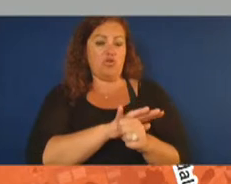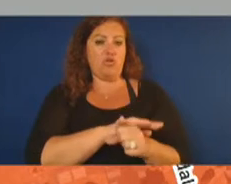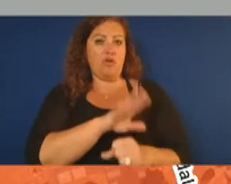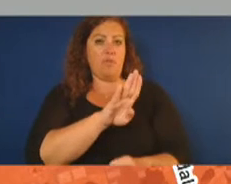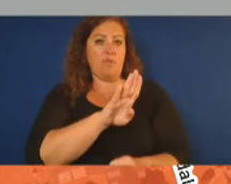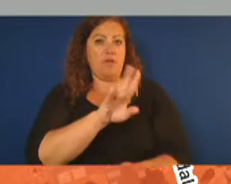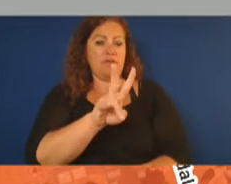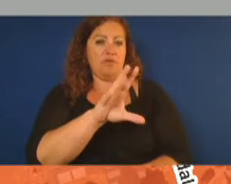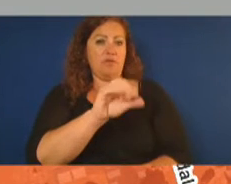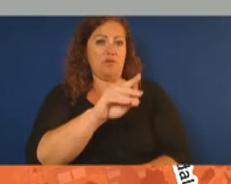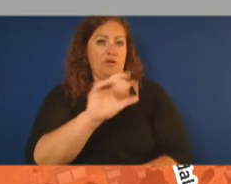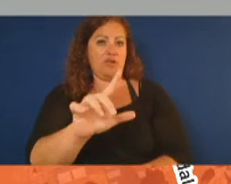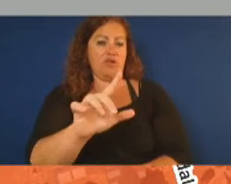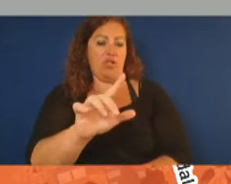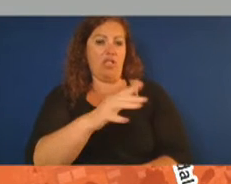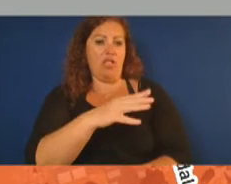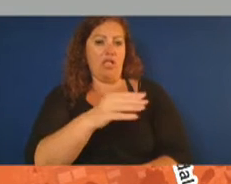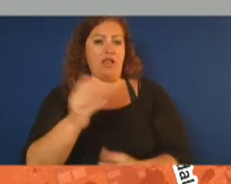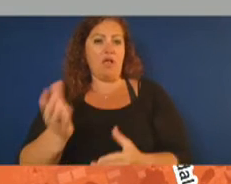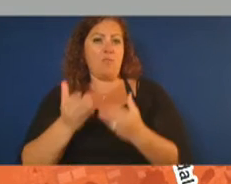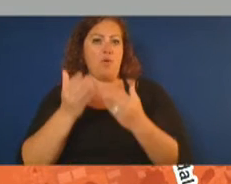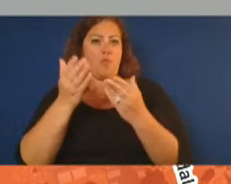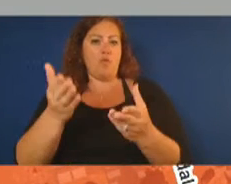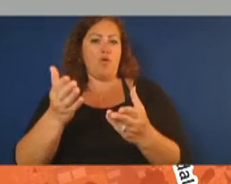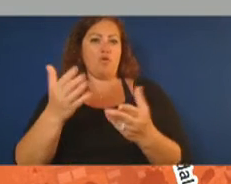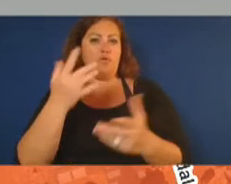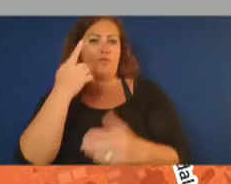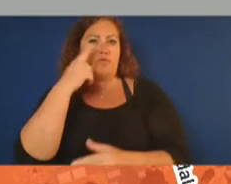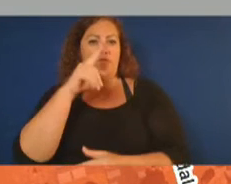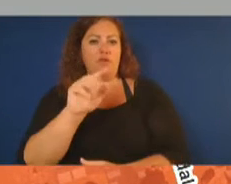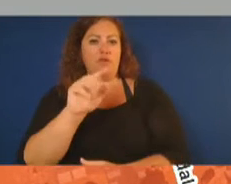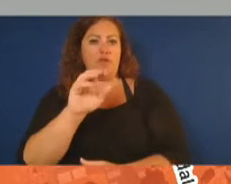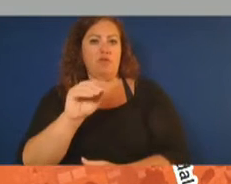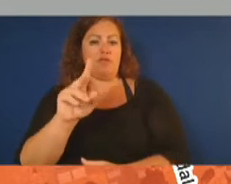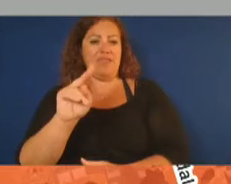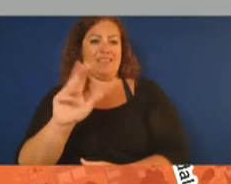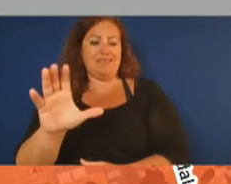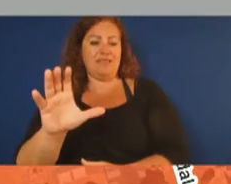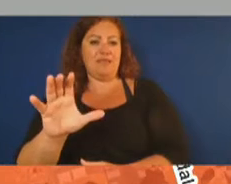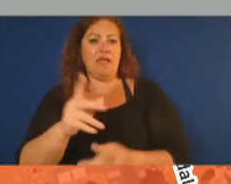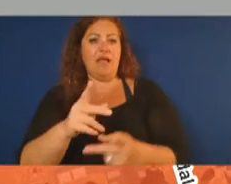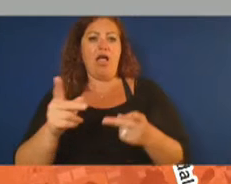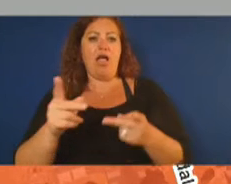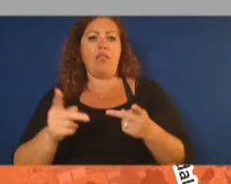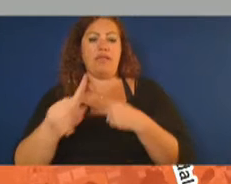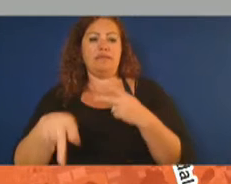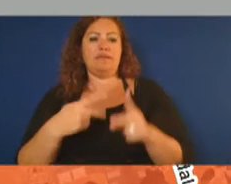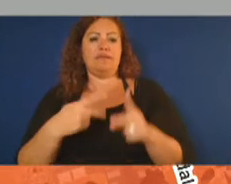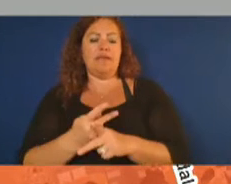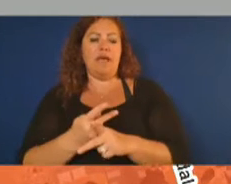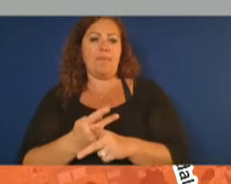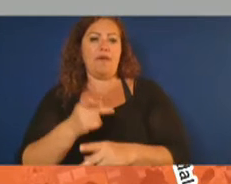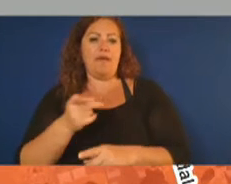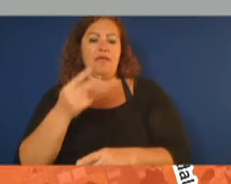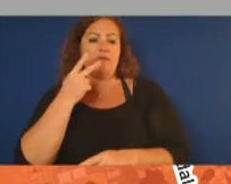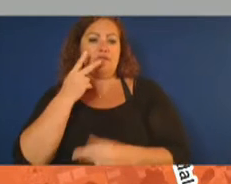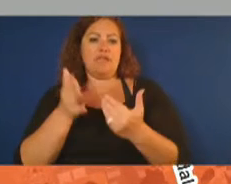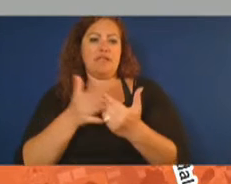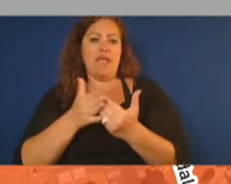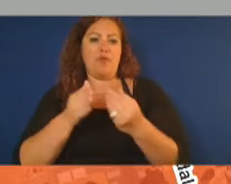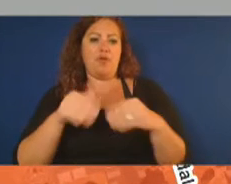conditional and the proposed zoning is for to NC as we go to the place type map you can see there's some Neighborhood Center all around